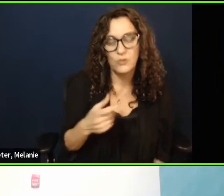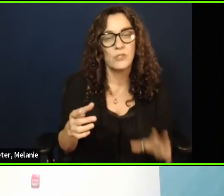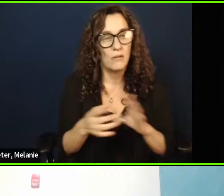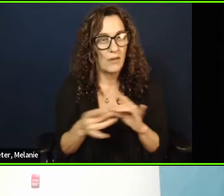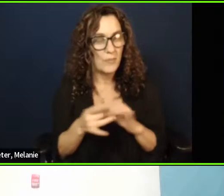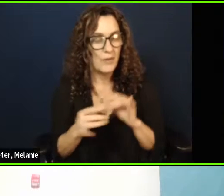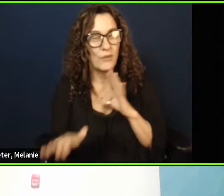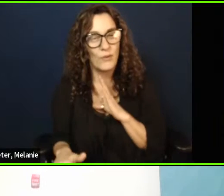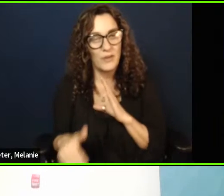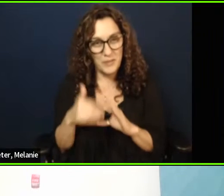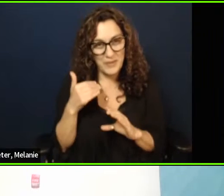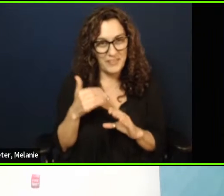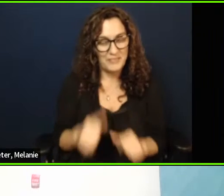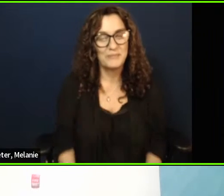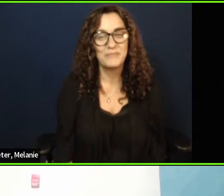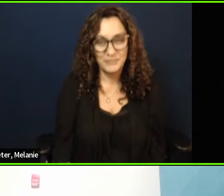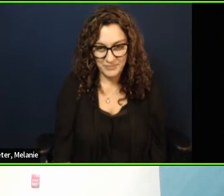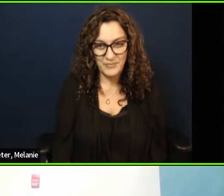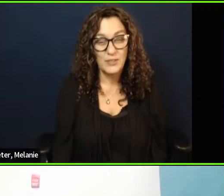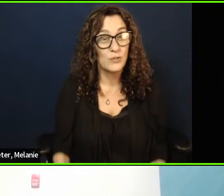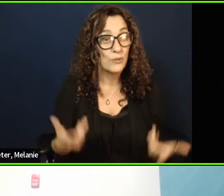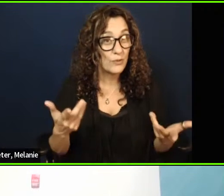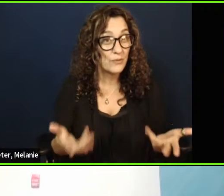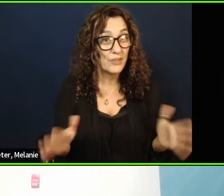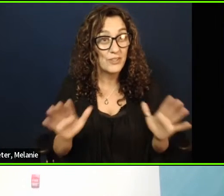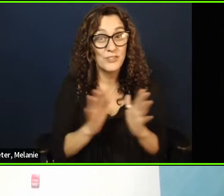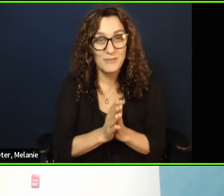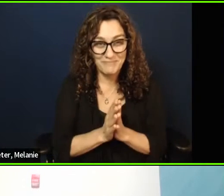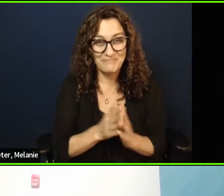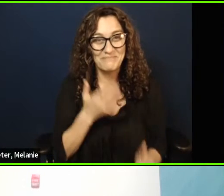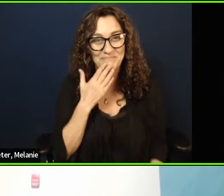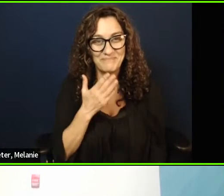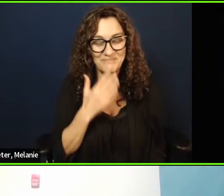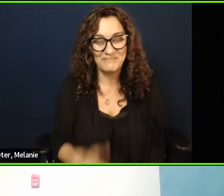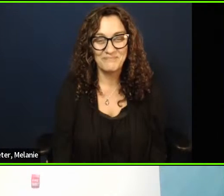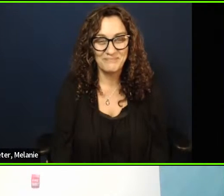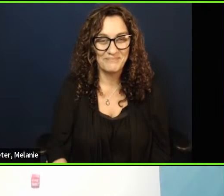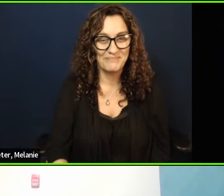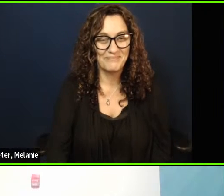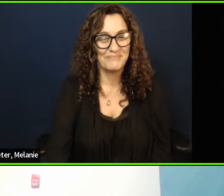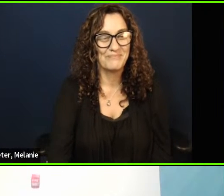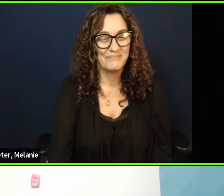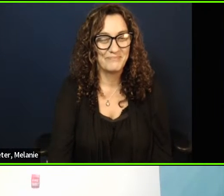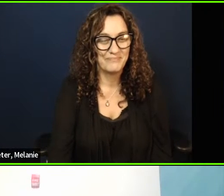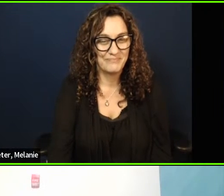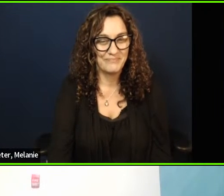as well on there. But if you guys are all set, I think we can wrap it up.